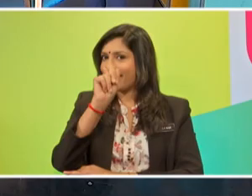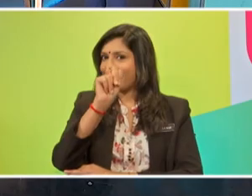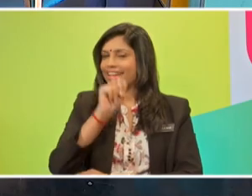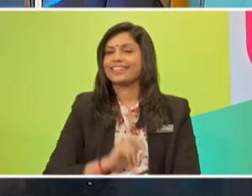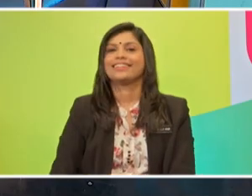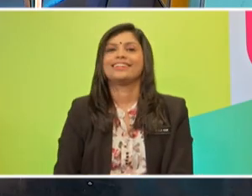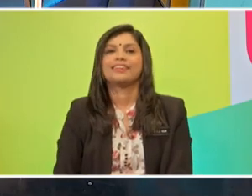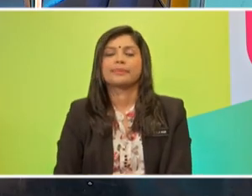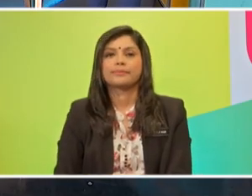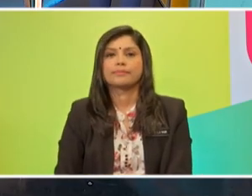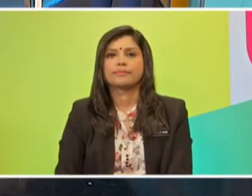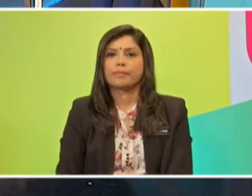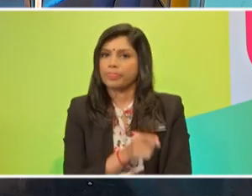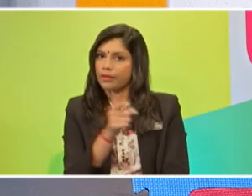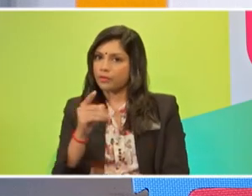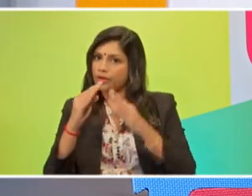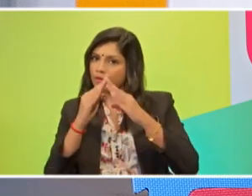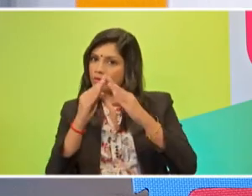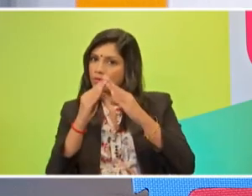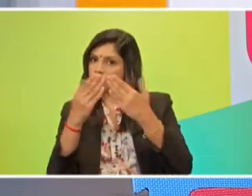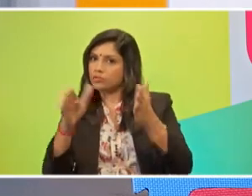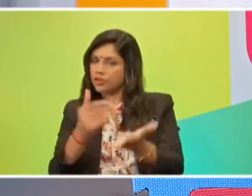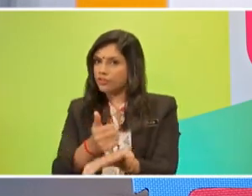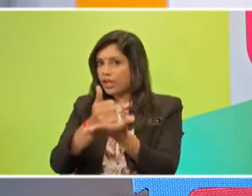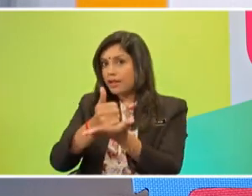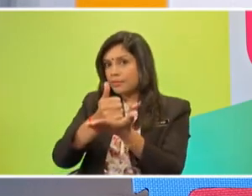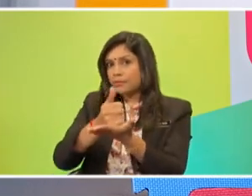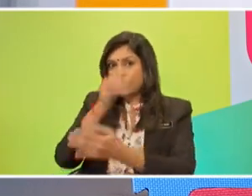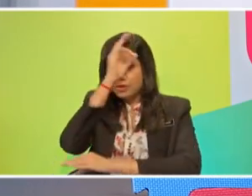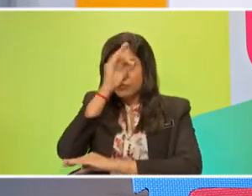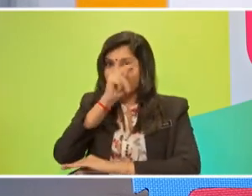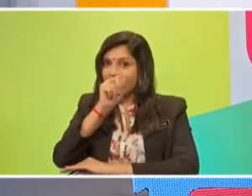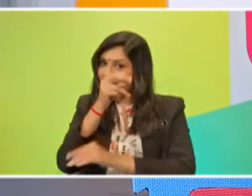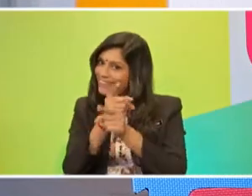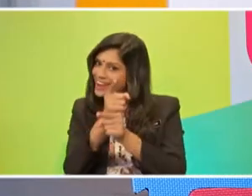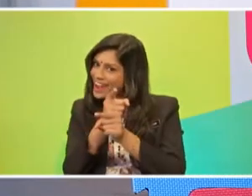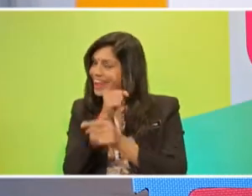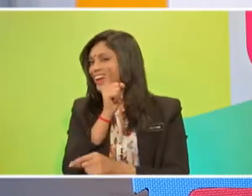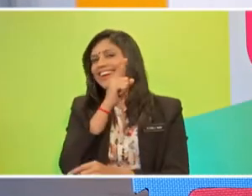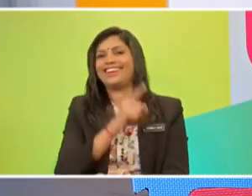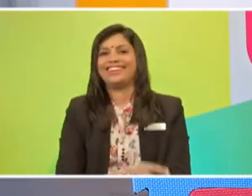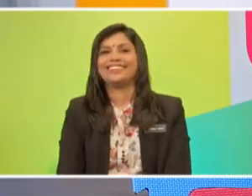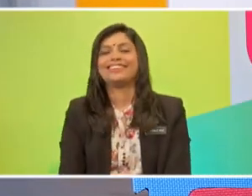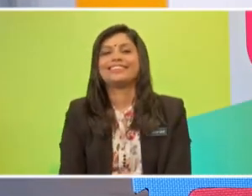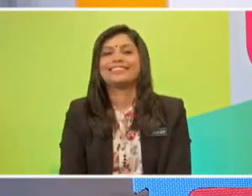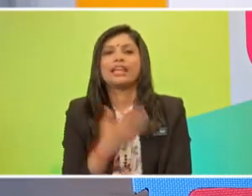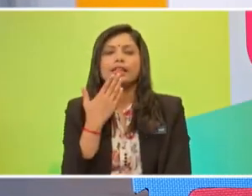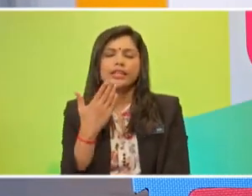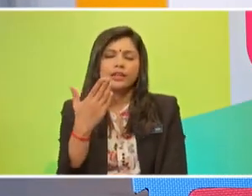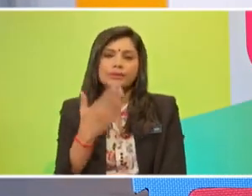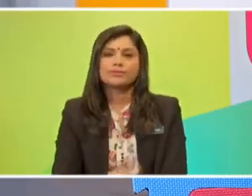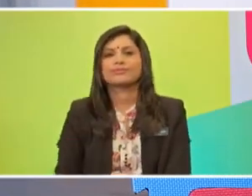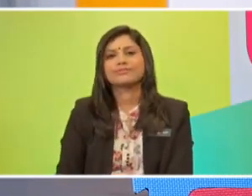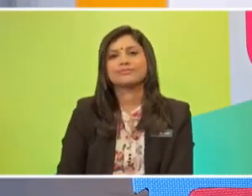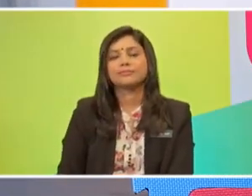Okay. I think the children at home must have helped you to find the N. Yes. Okay. Thank you so much. Thank you, children. Okay. The